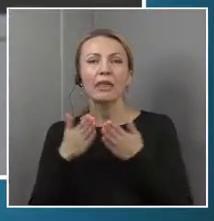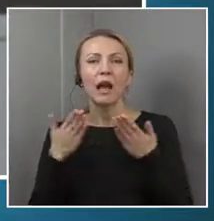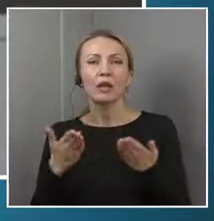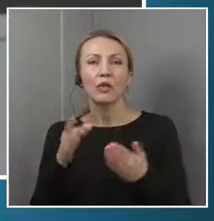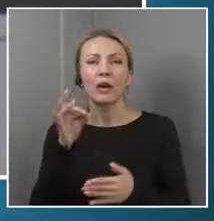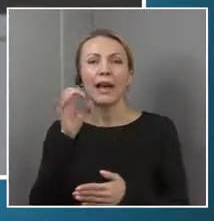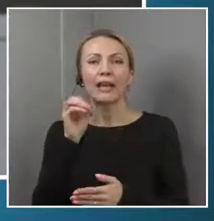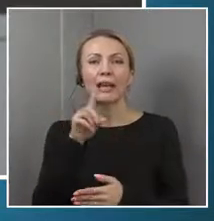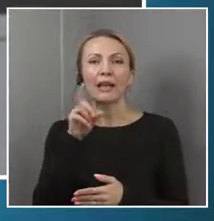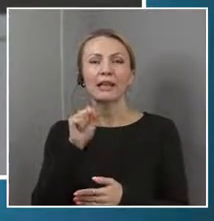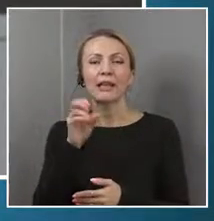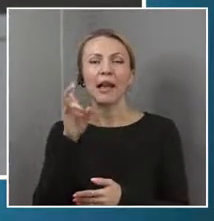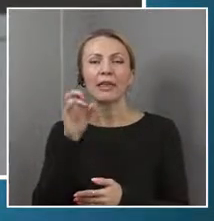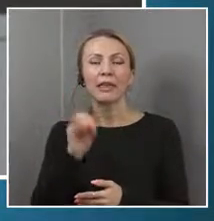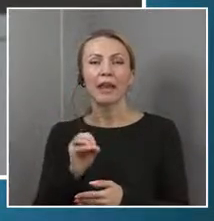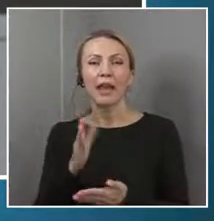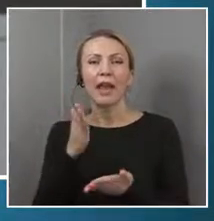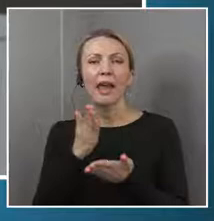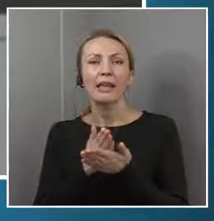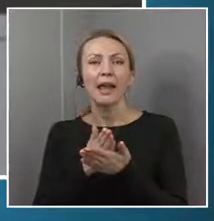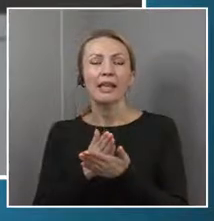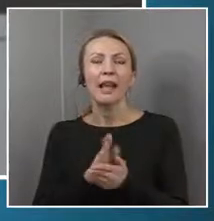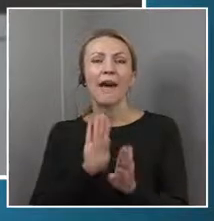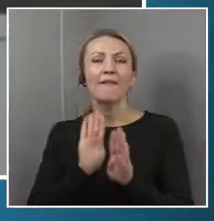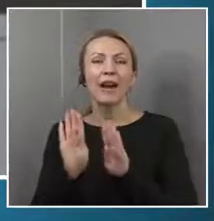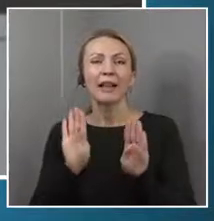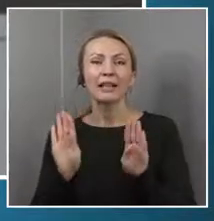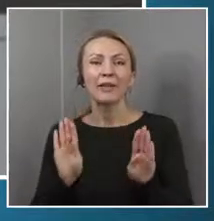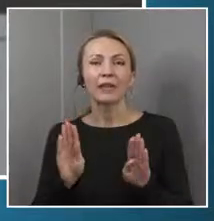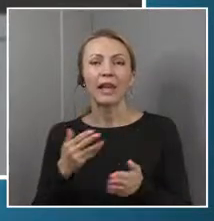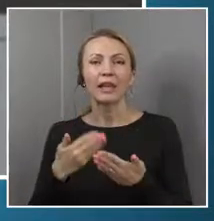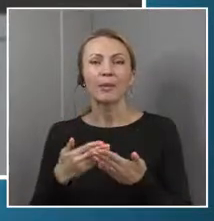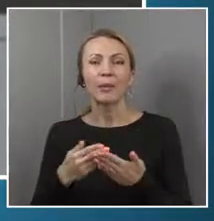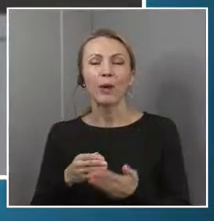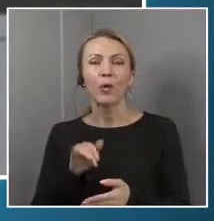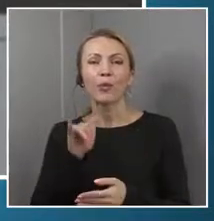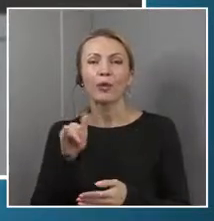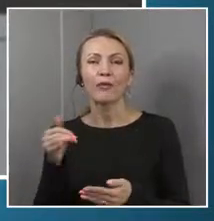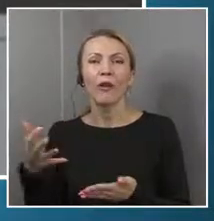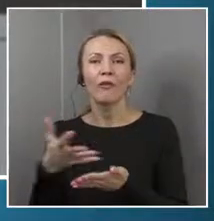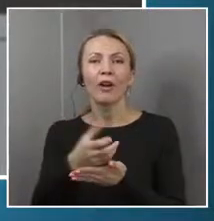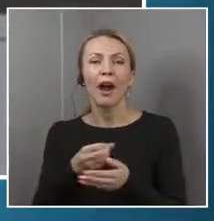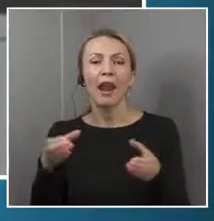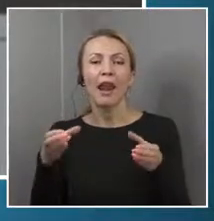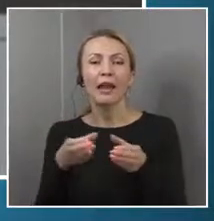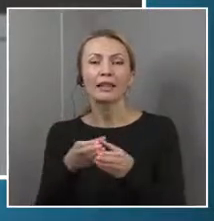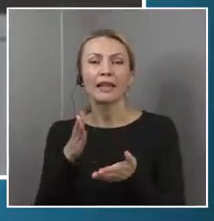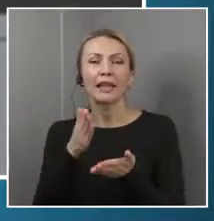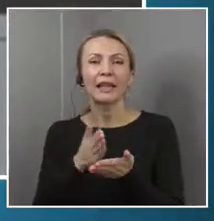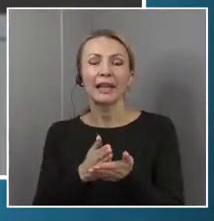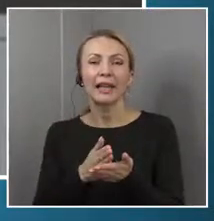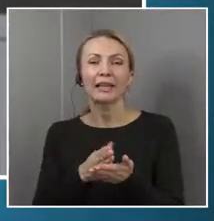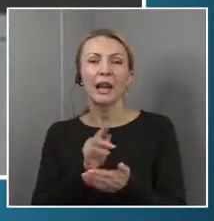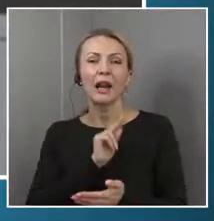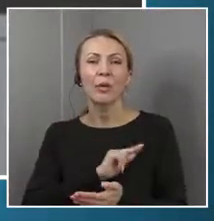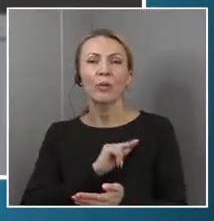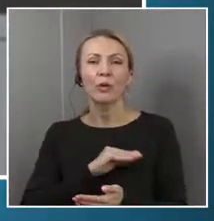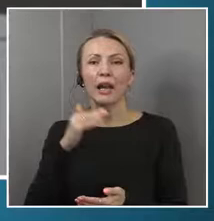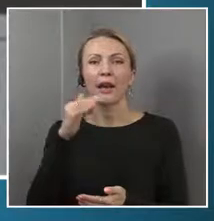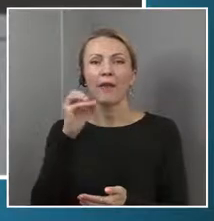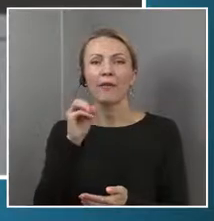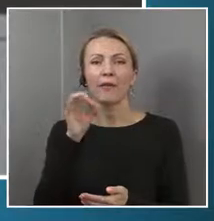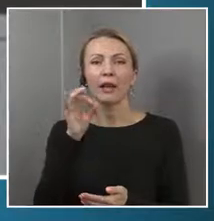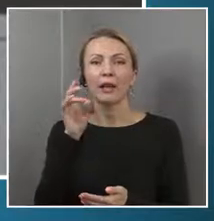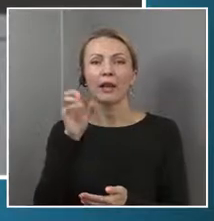when we speak about Matisse, Chagall, Picasso, there are catalogs of their works. For instance, I have a Fernand